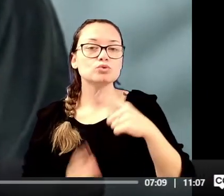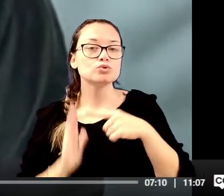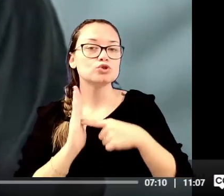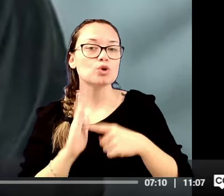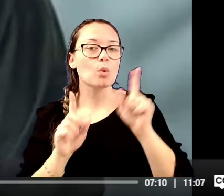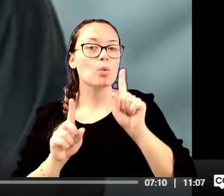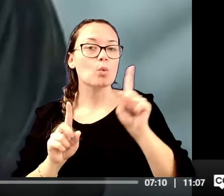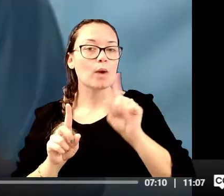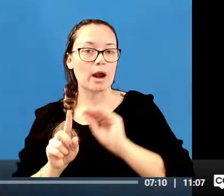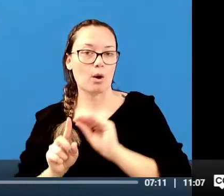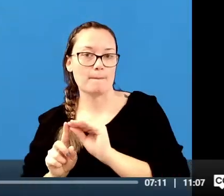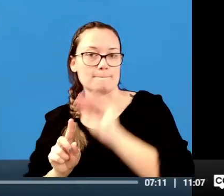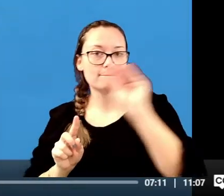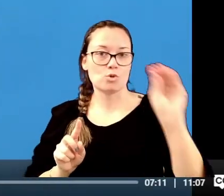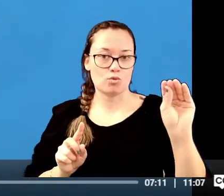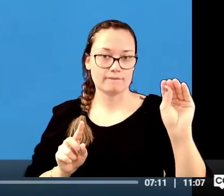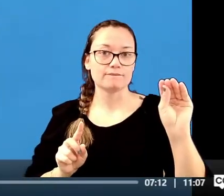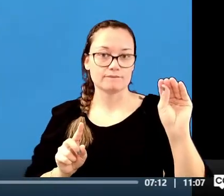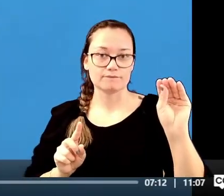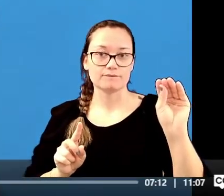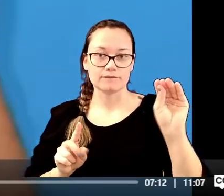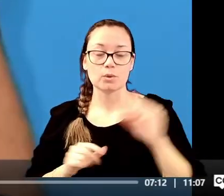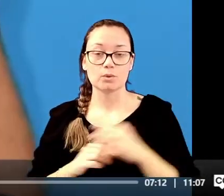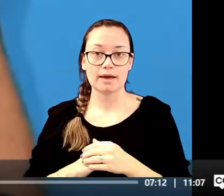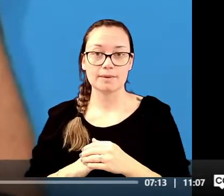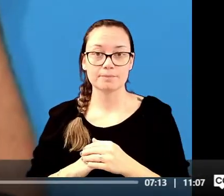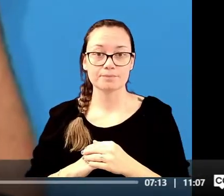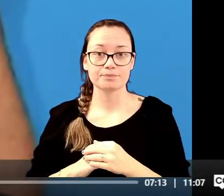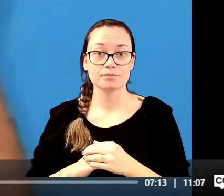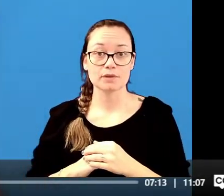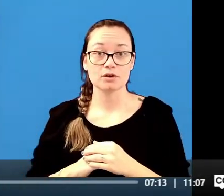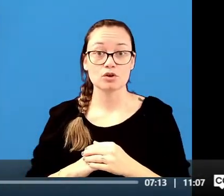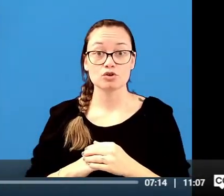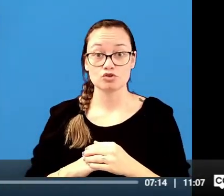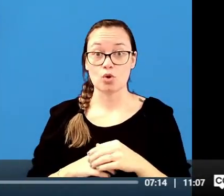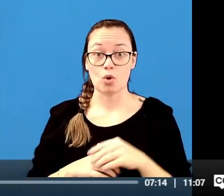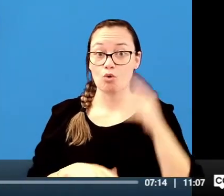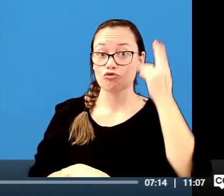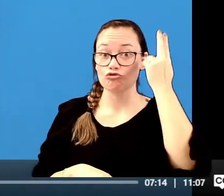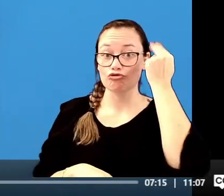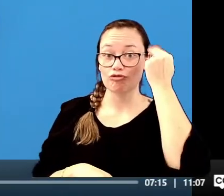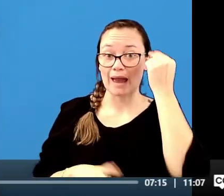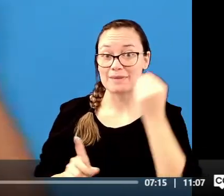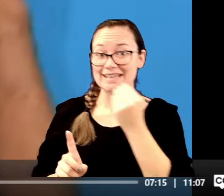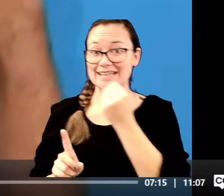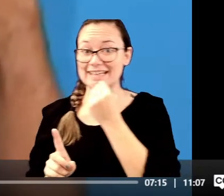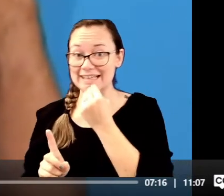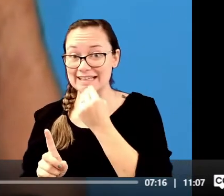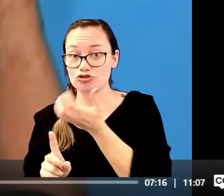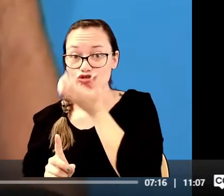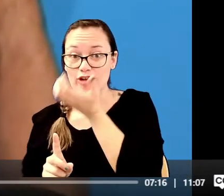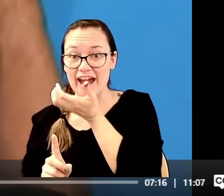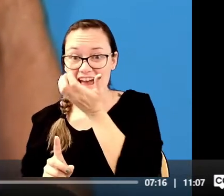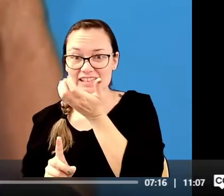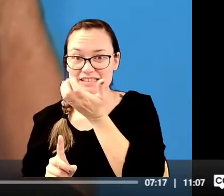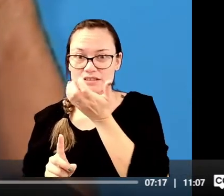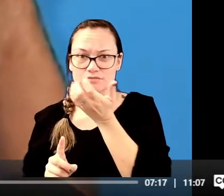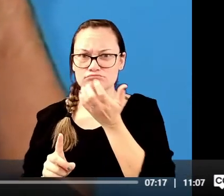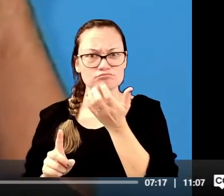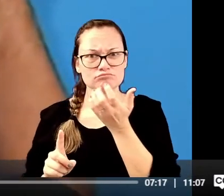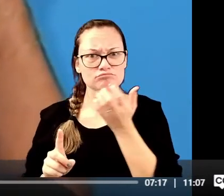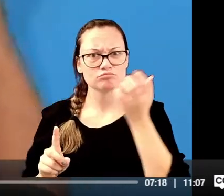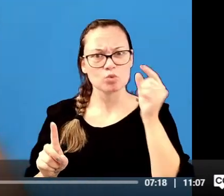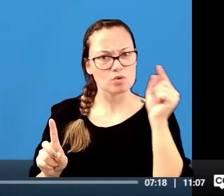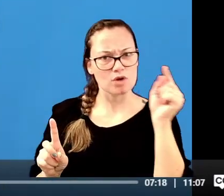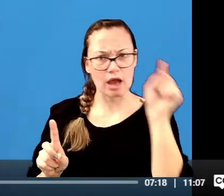the energy is moving. If I want to say that rabbits are eating grass, I am not going to draw an arrow from